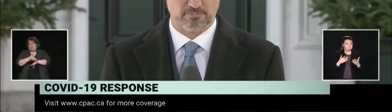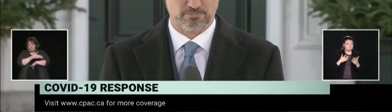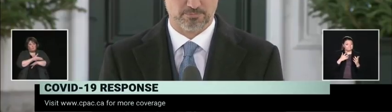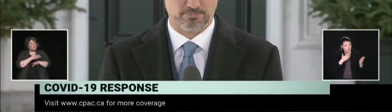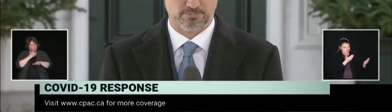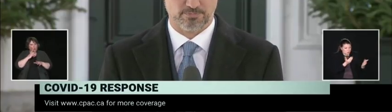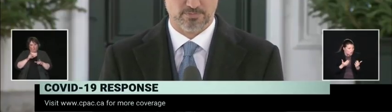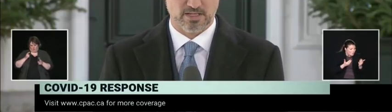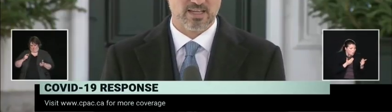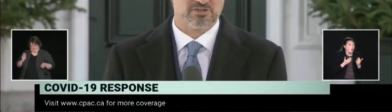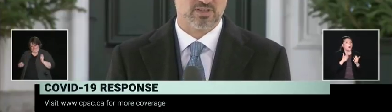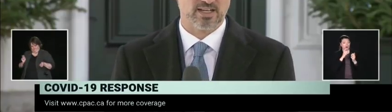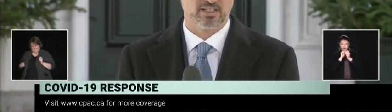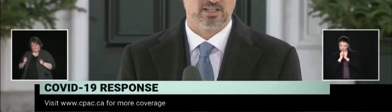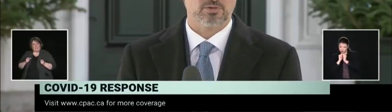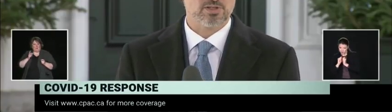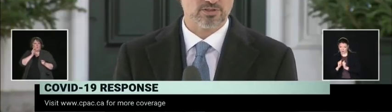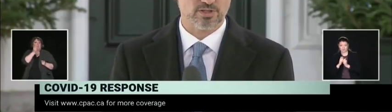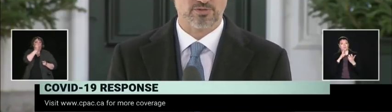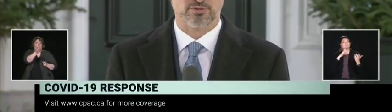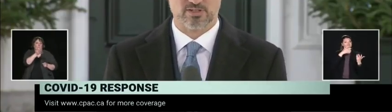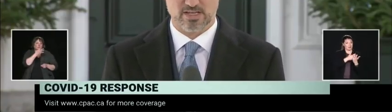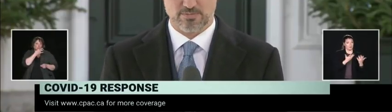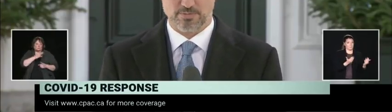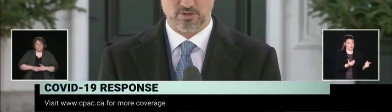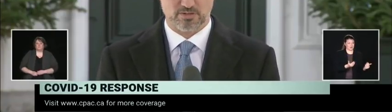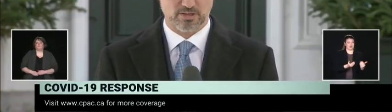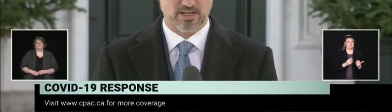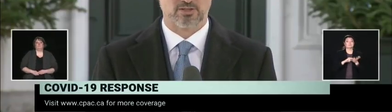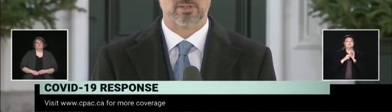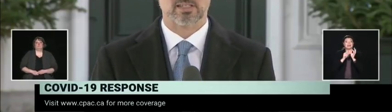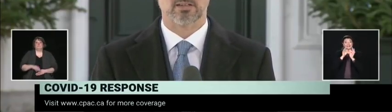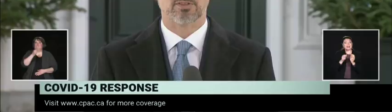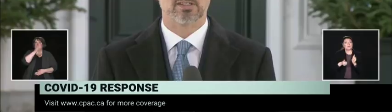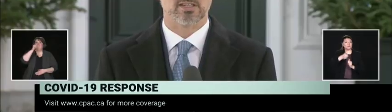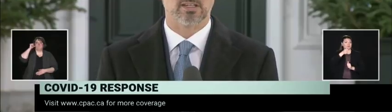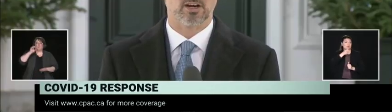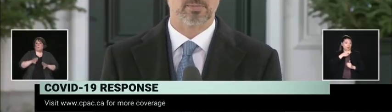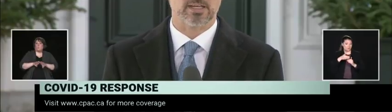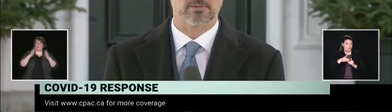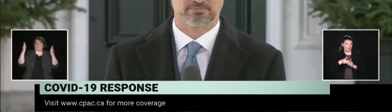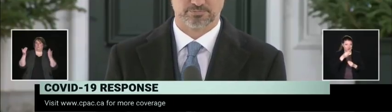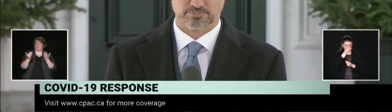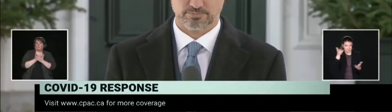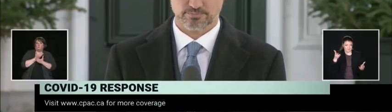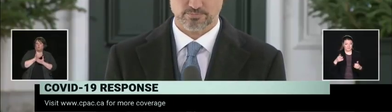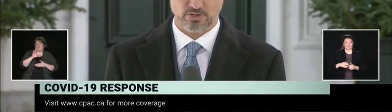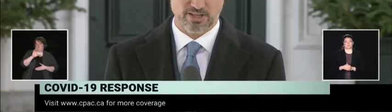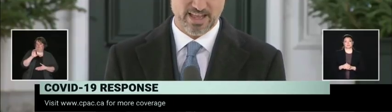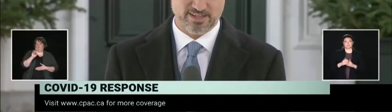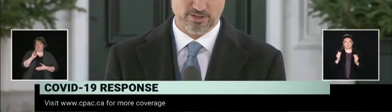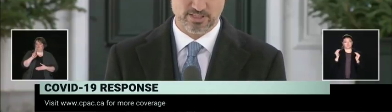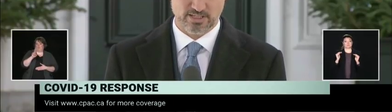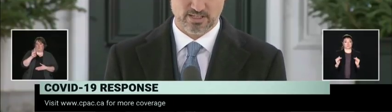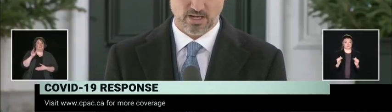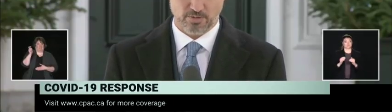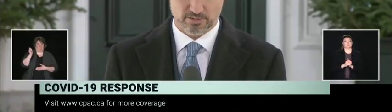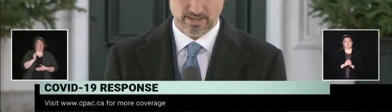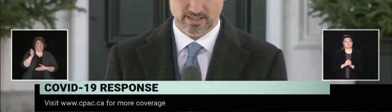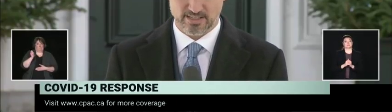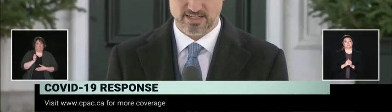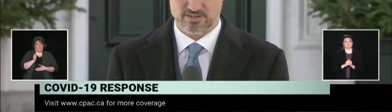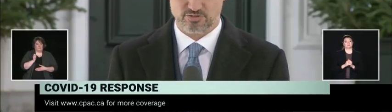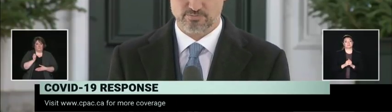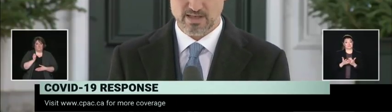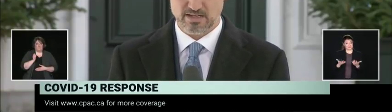soon. Yesterday was also the first day people could apply to receive the CERB. On that note, I want